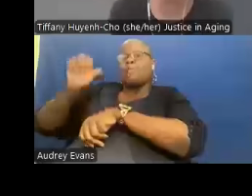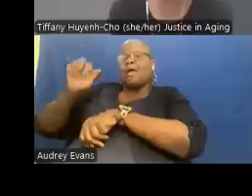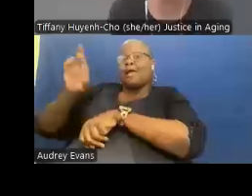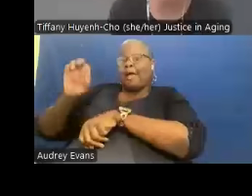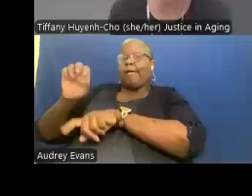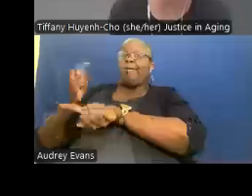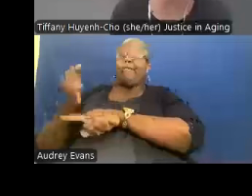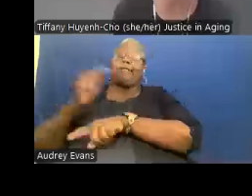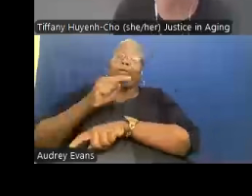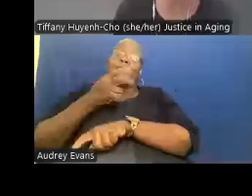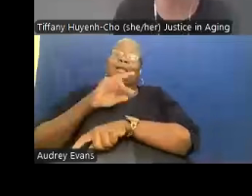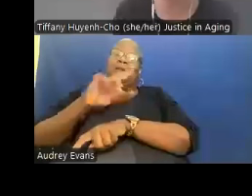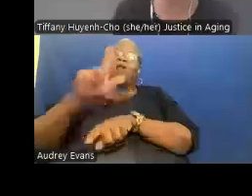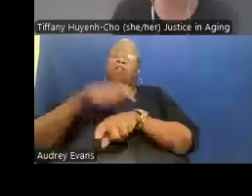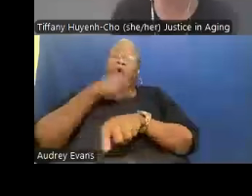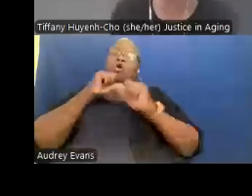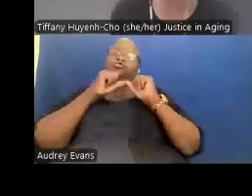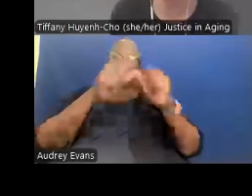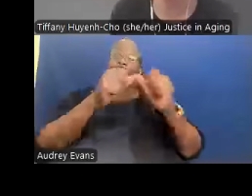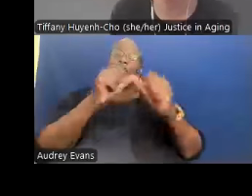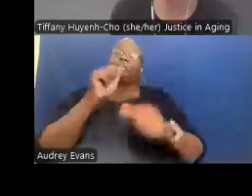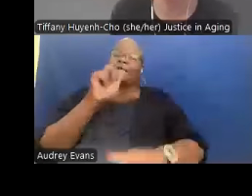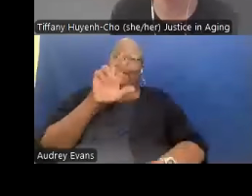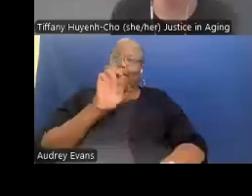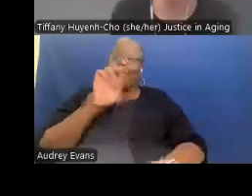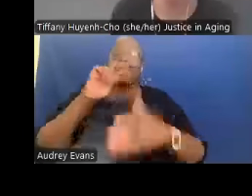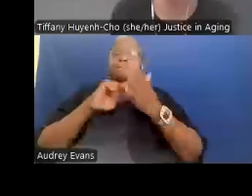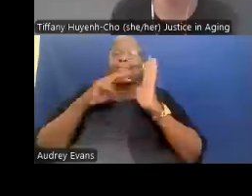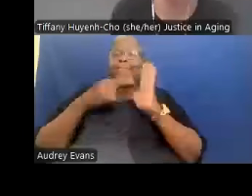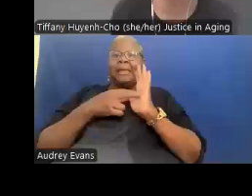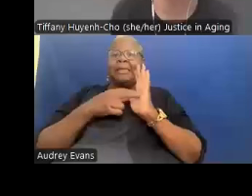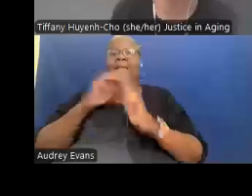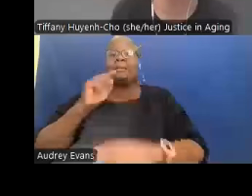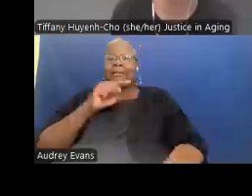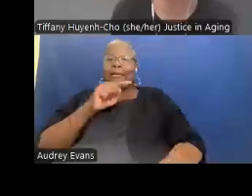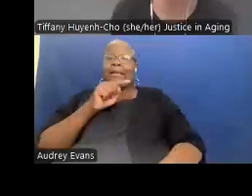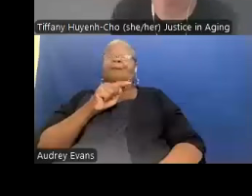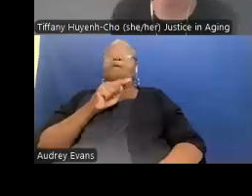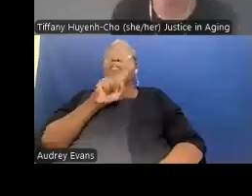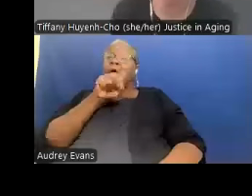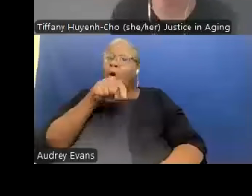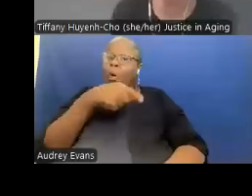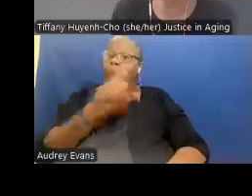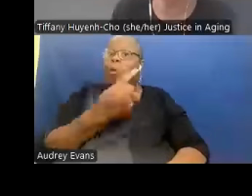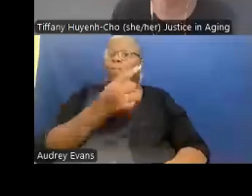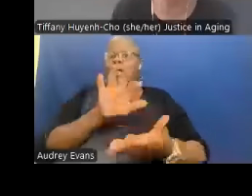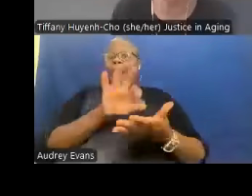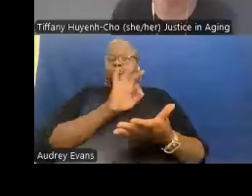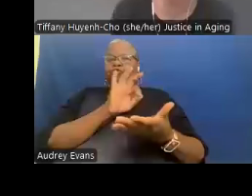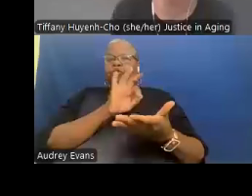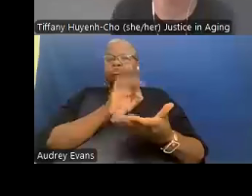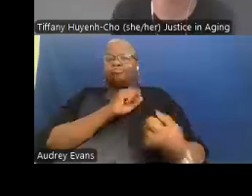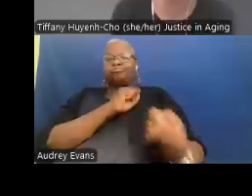Medicaid is long-term care. That also means Medicaid is often the only option for coverage